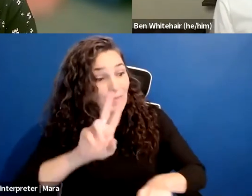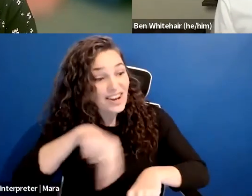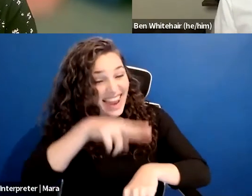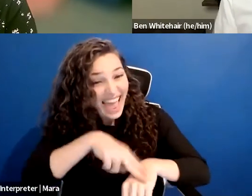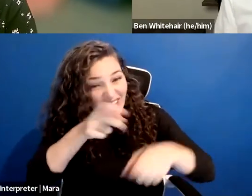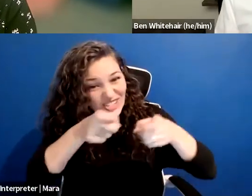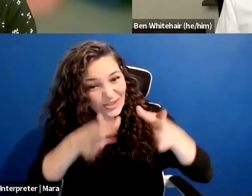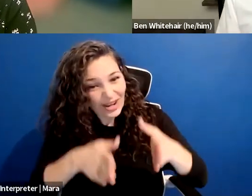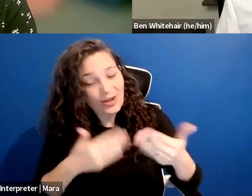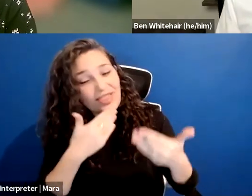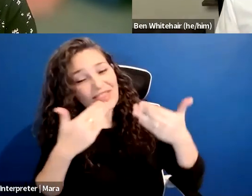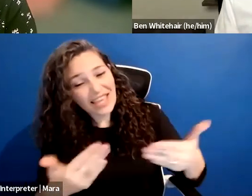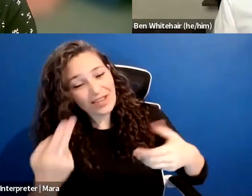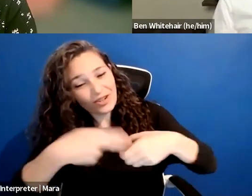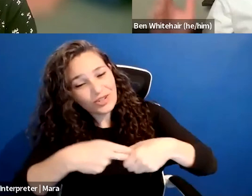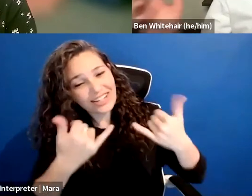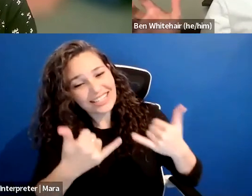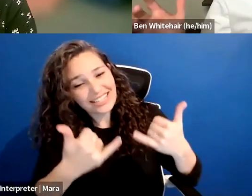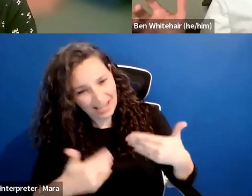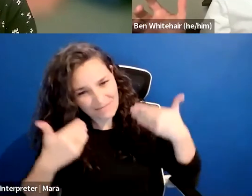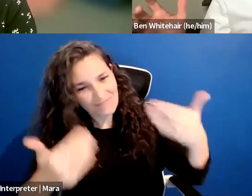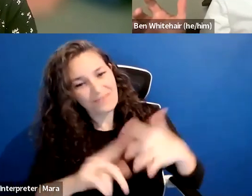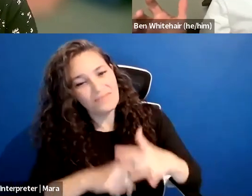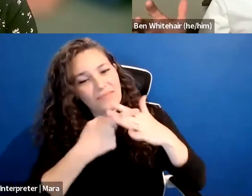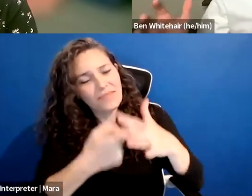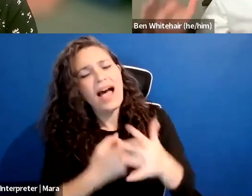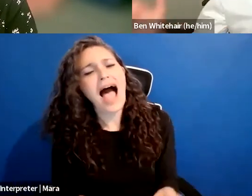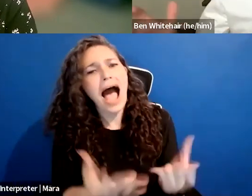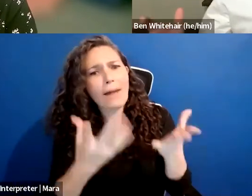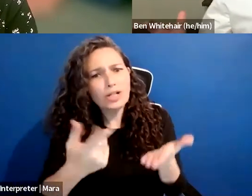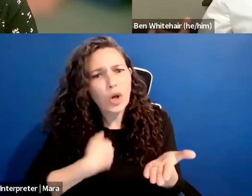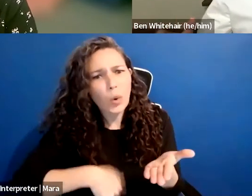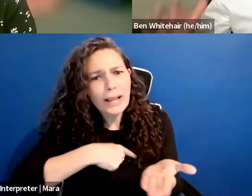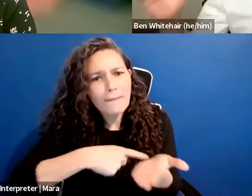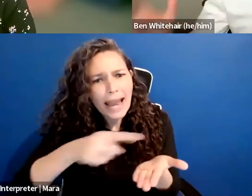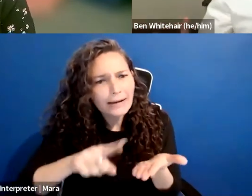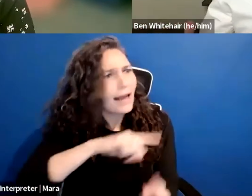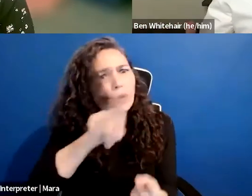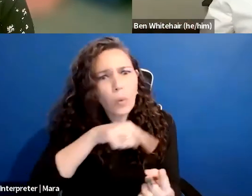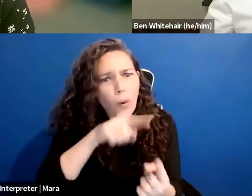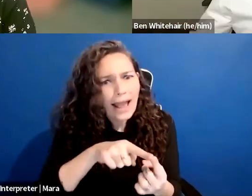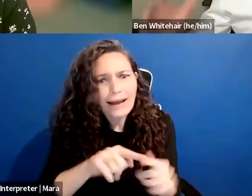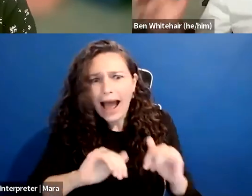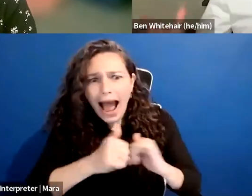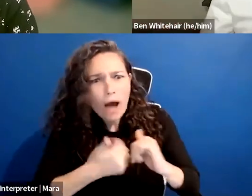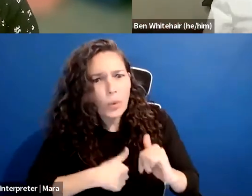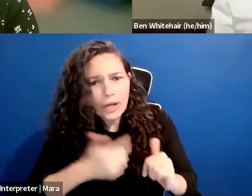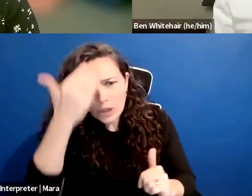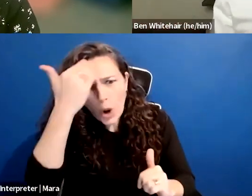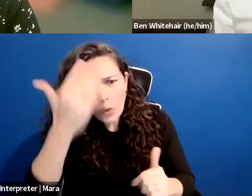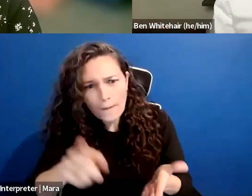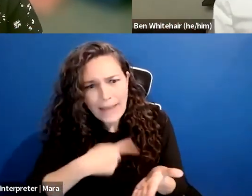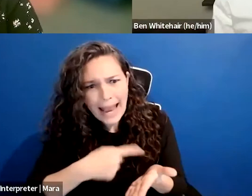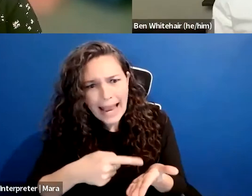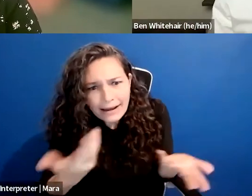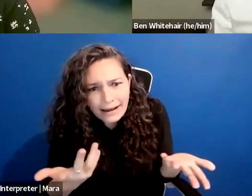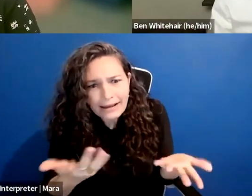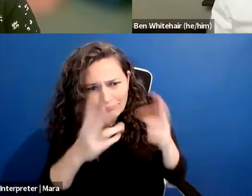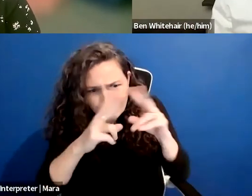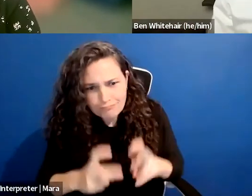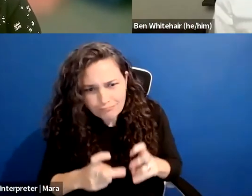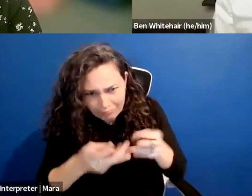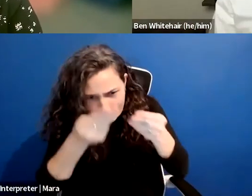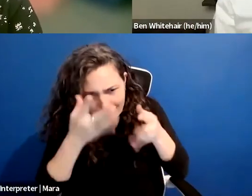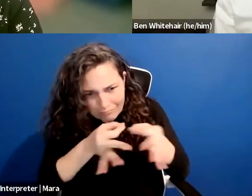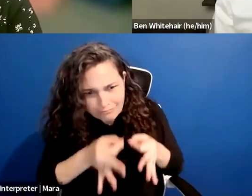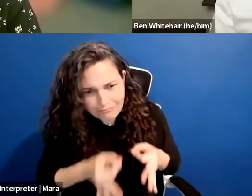today. Let's jump in. How much do we get paid? When do we get paid? How do we know? Give us the breakdown. Oh,